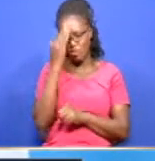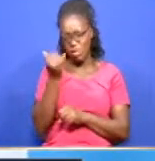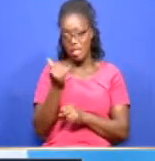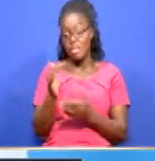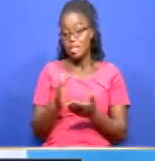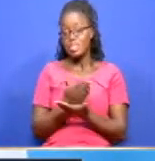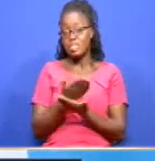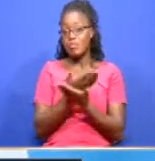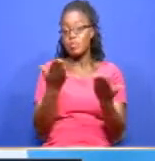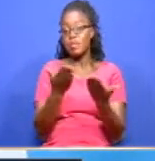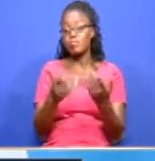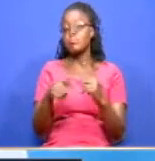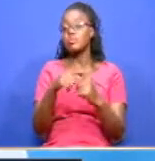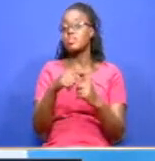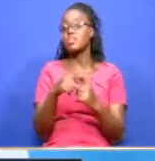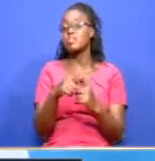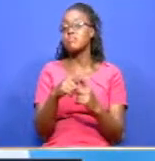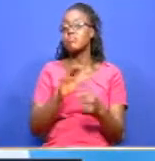them have tested positive